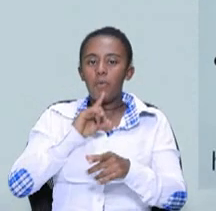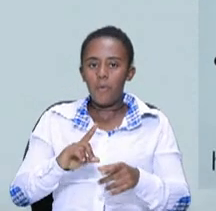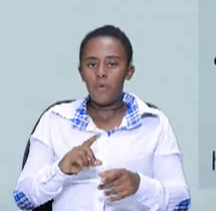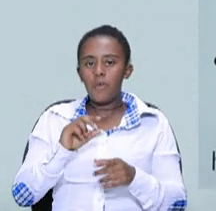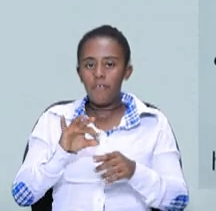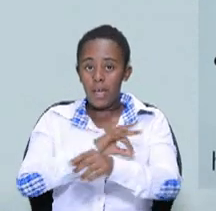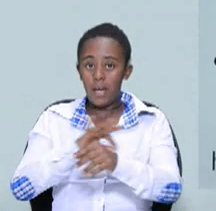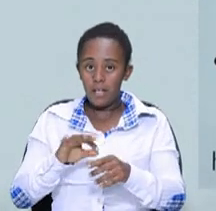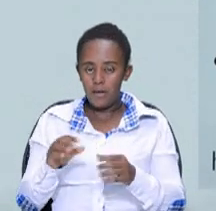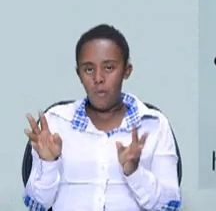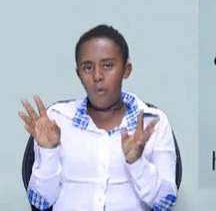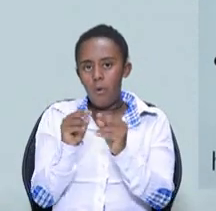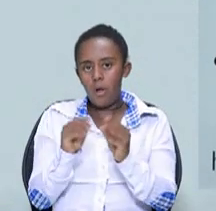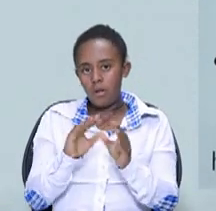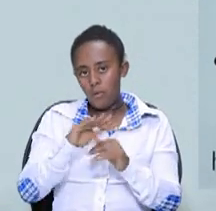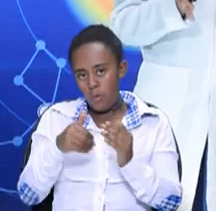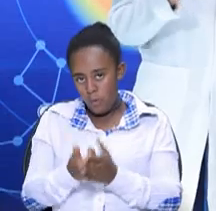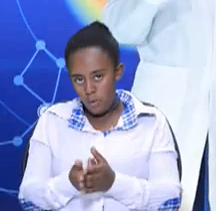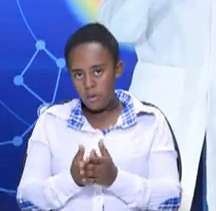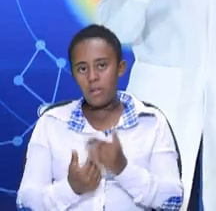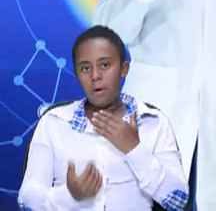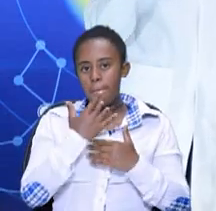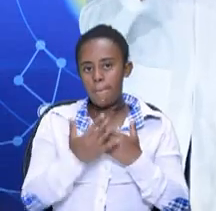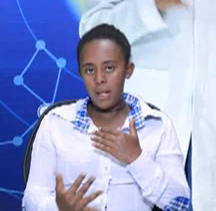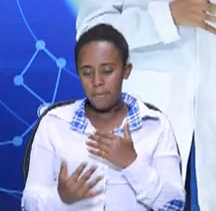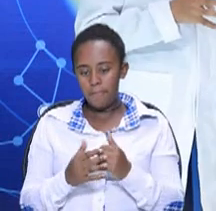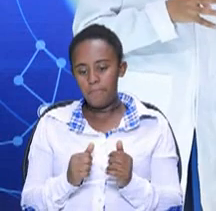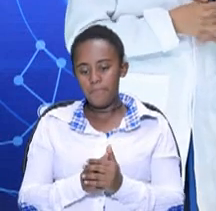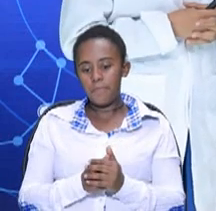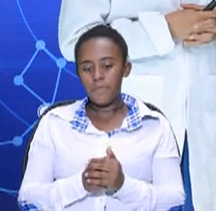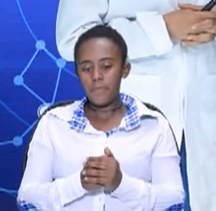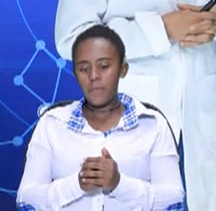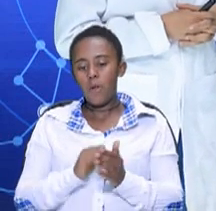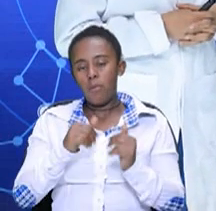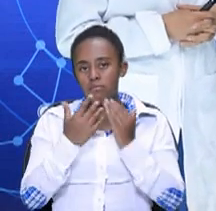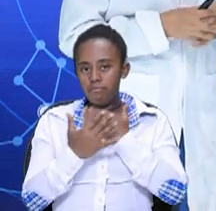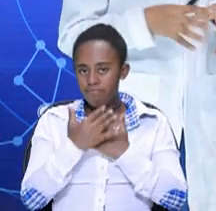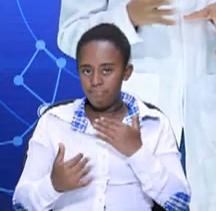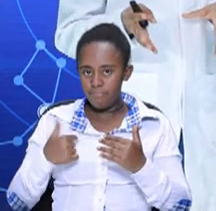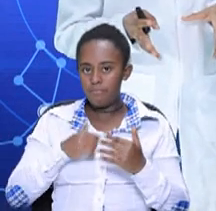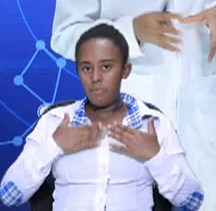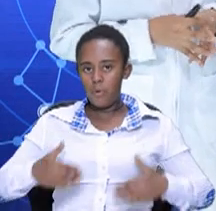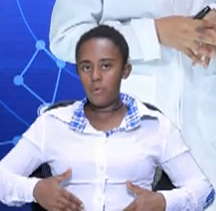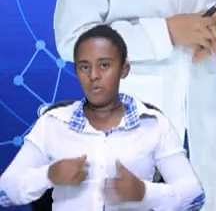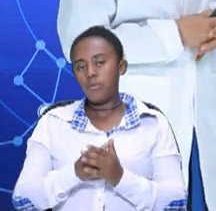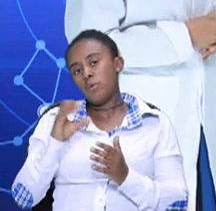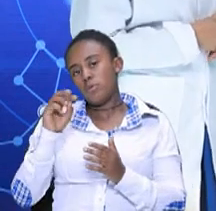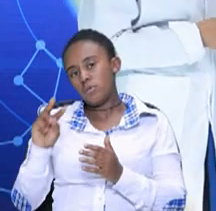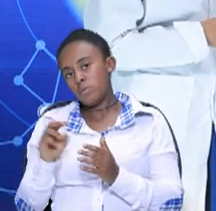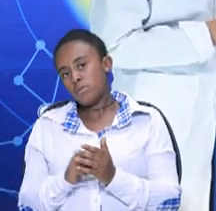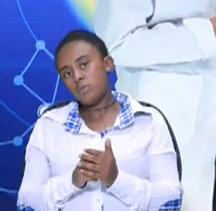this vein will collect all blood in our body, that is deoxygenated